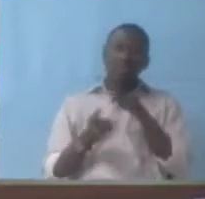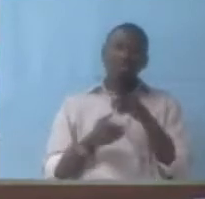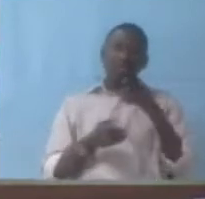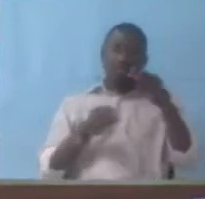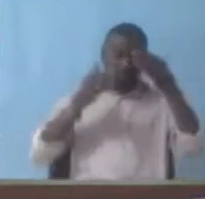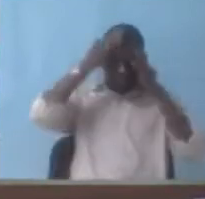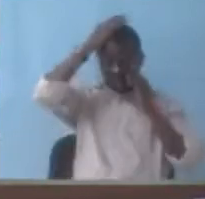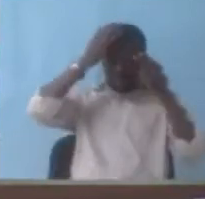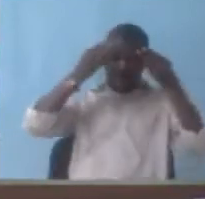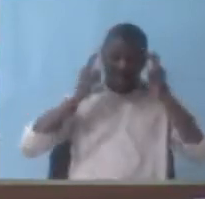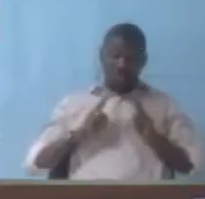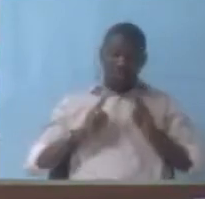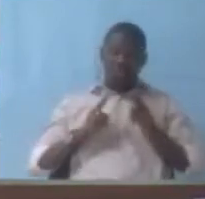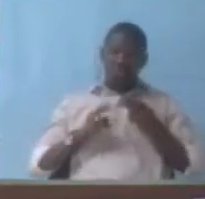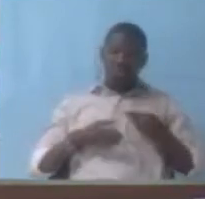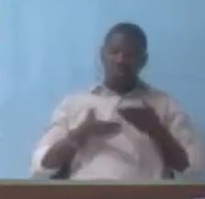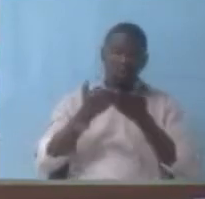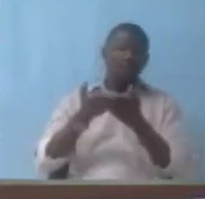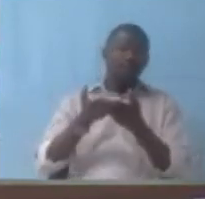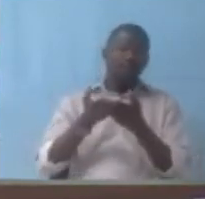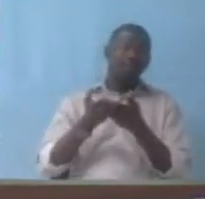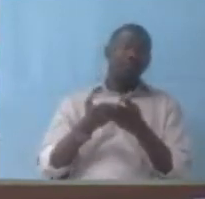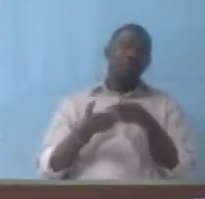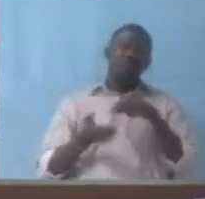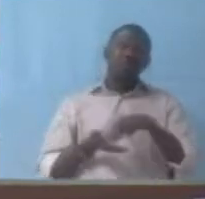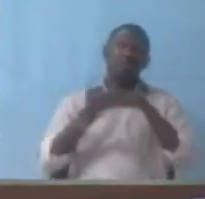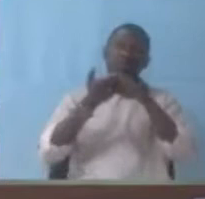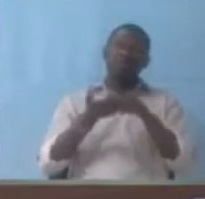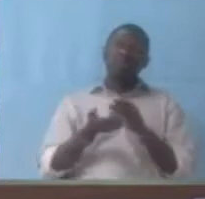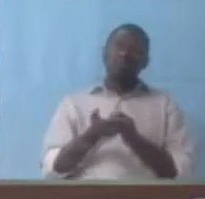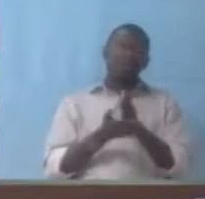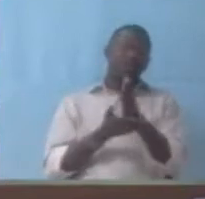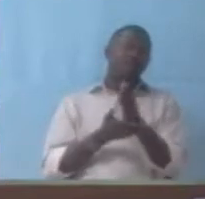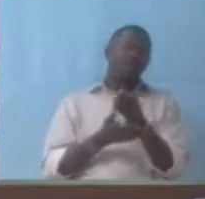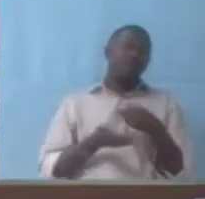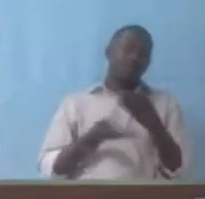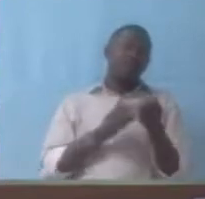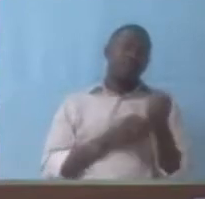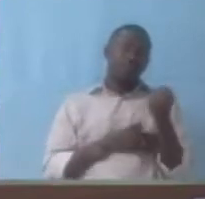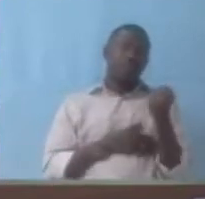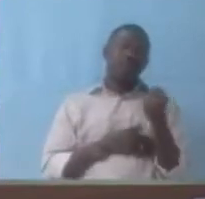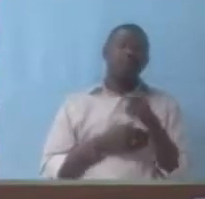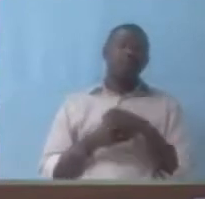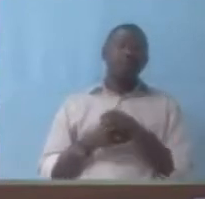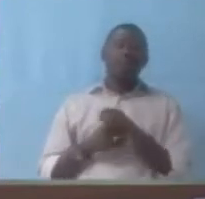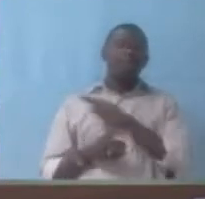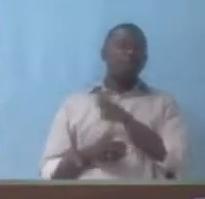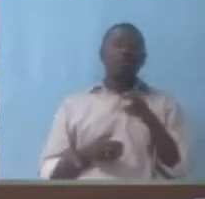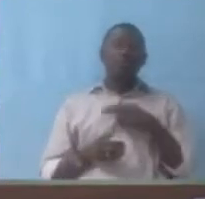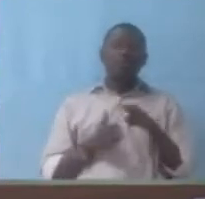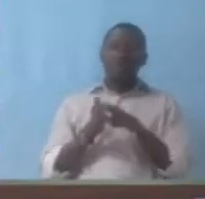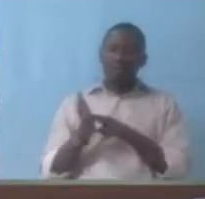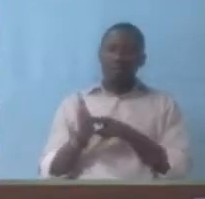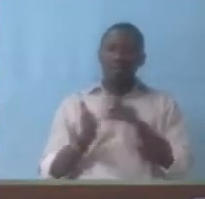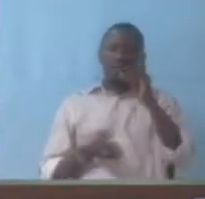ulu la puruka ila law and ila sembo puruka a law ndika atili ndika sembentu ya. They don't need decrees. In other